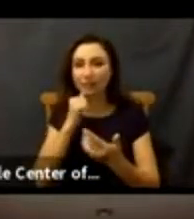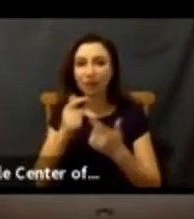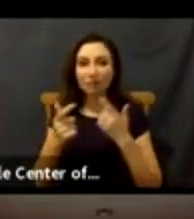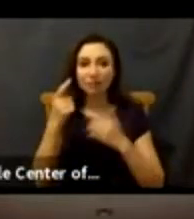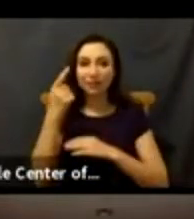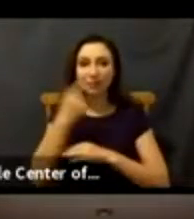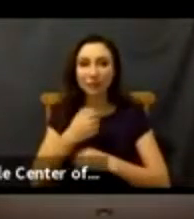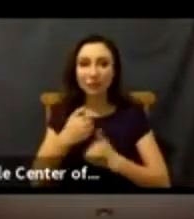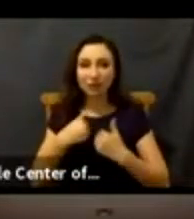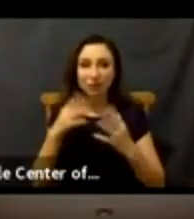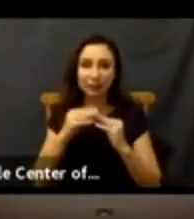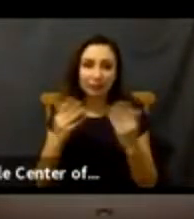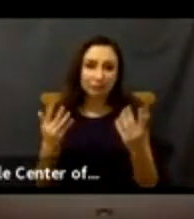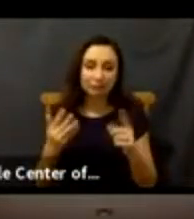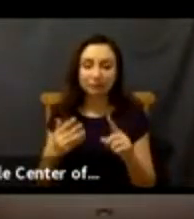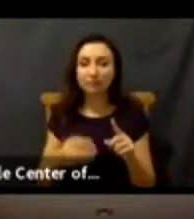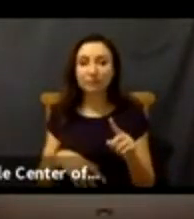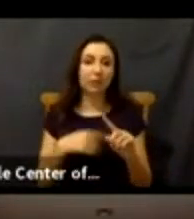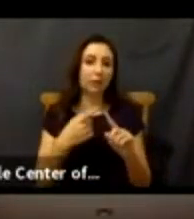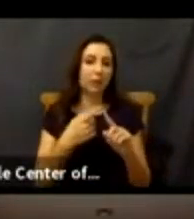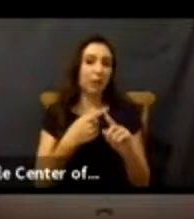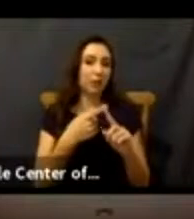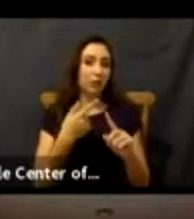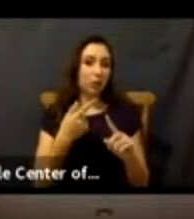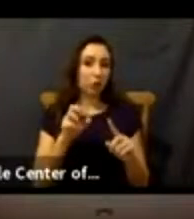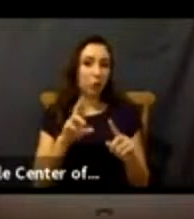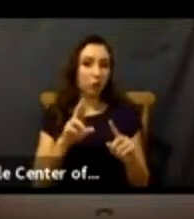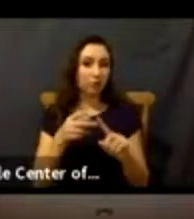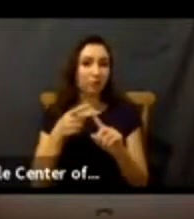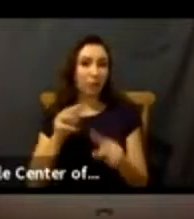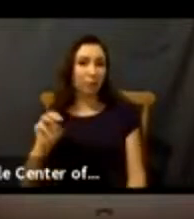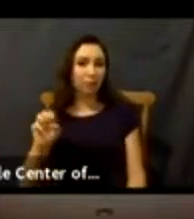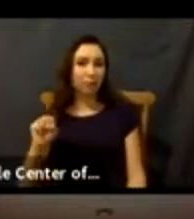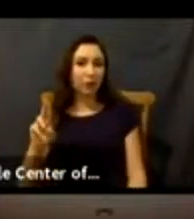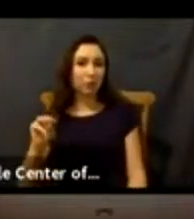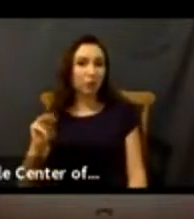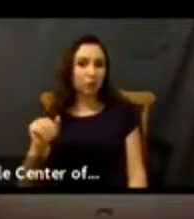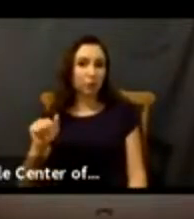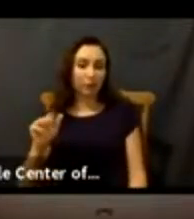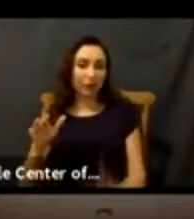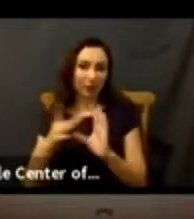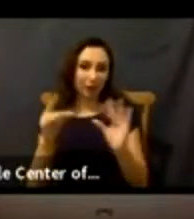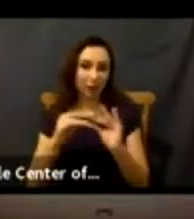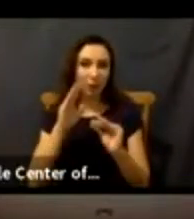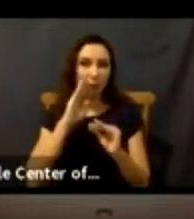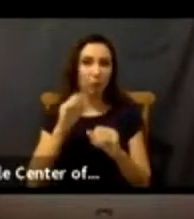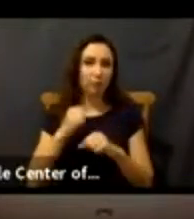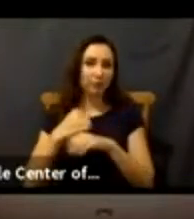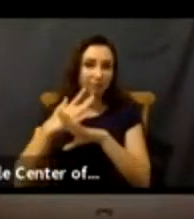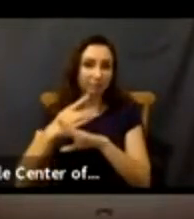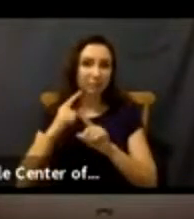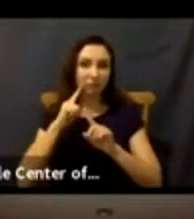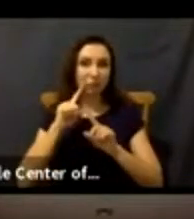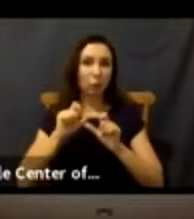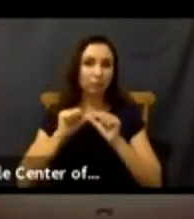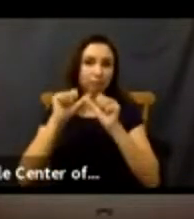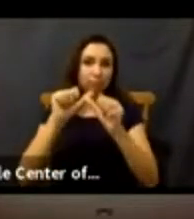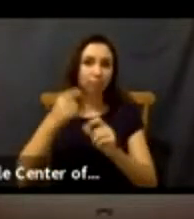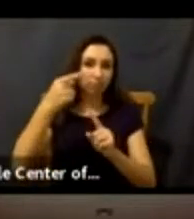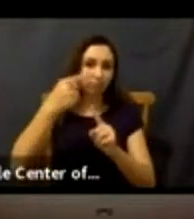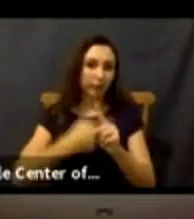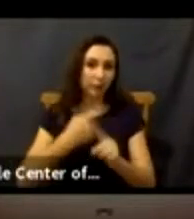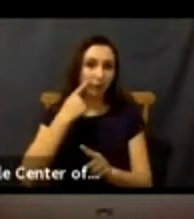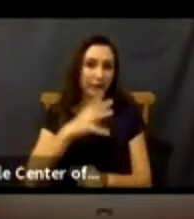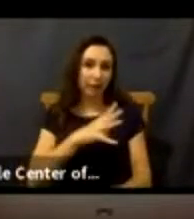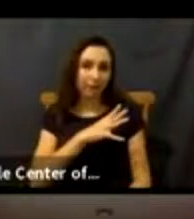it sounds like from Ms. Roma's comments that we are going to be in Zoom mode for the next month. So